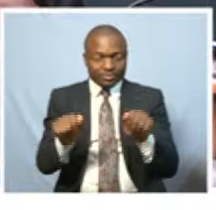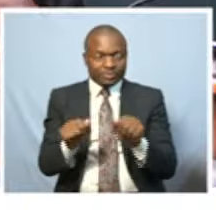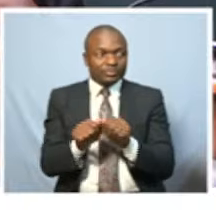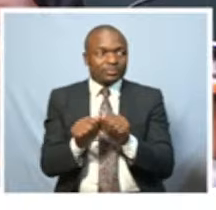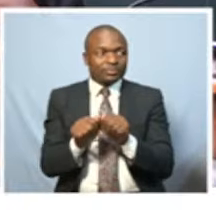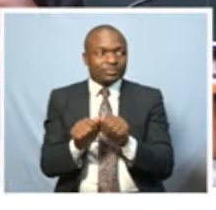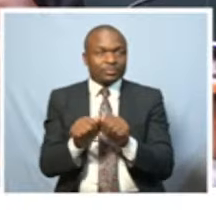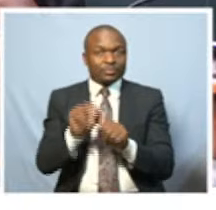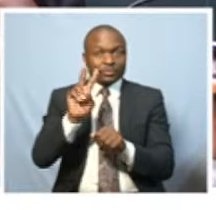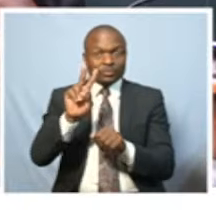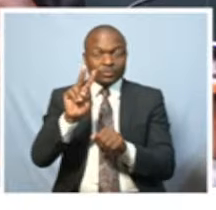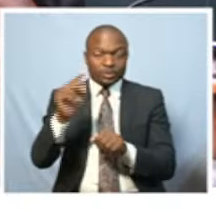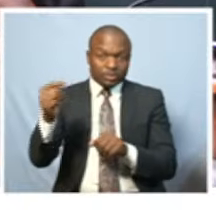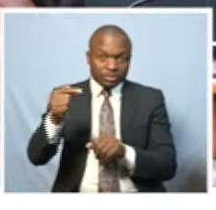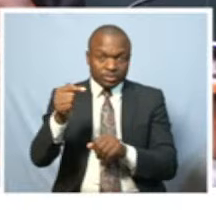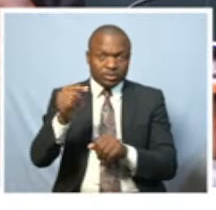from